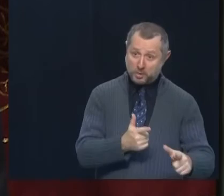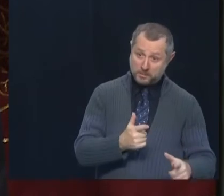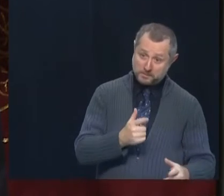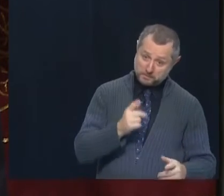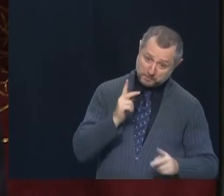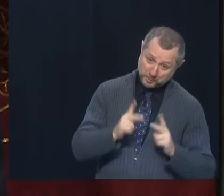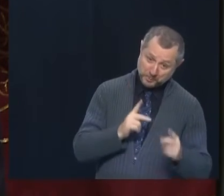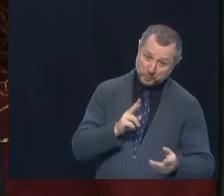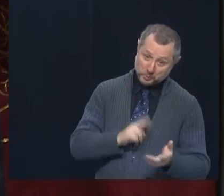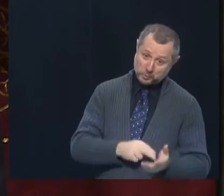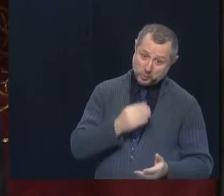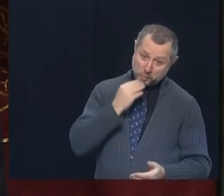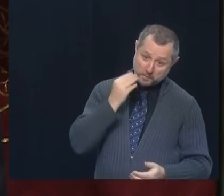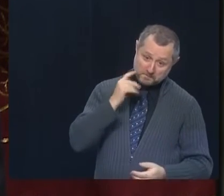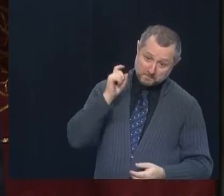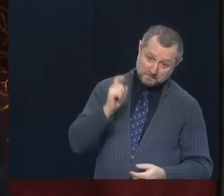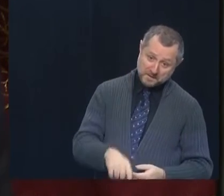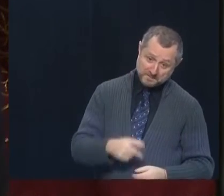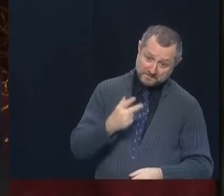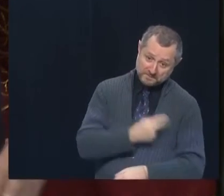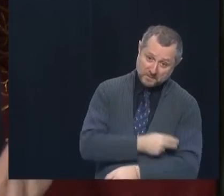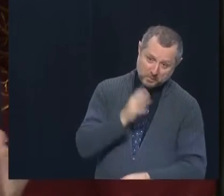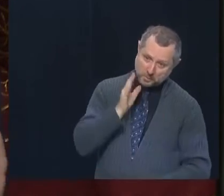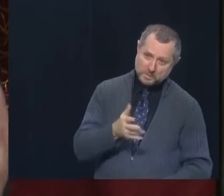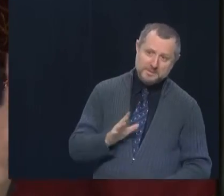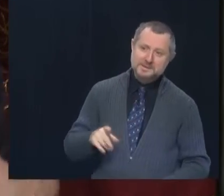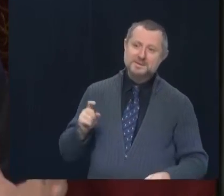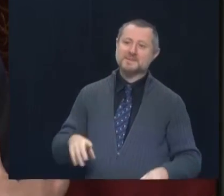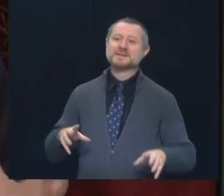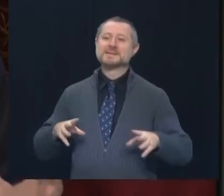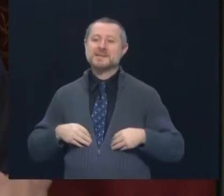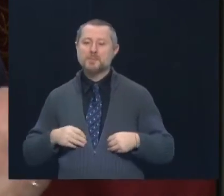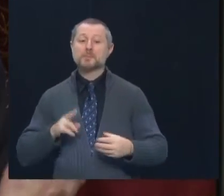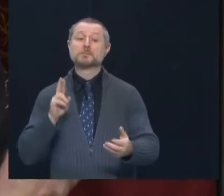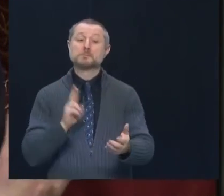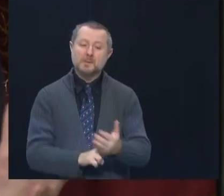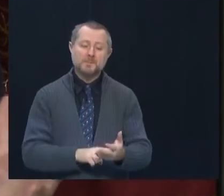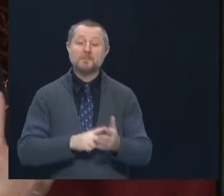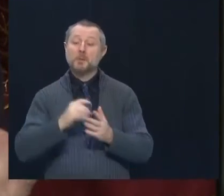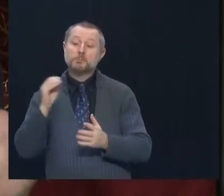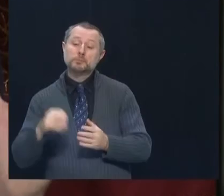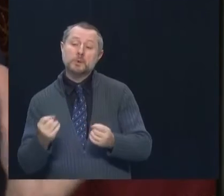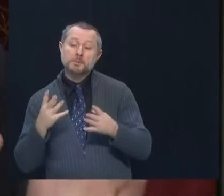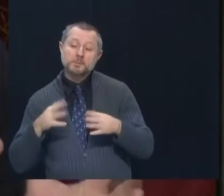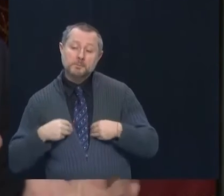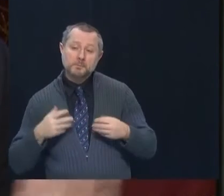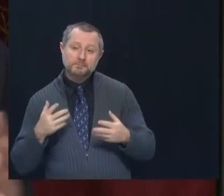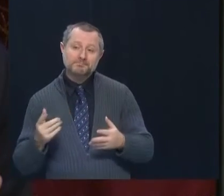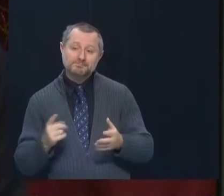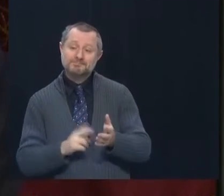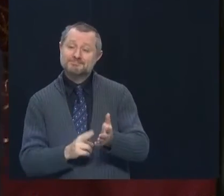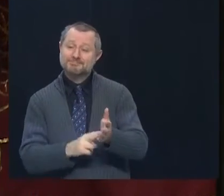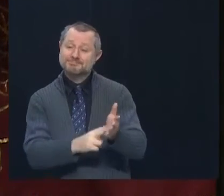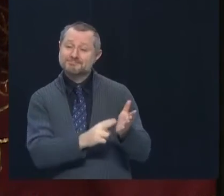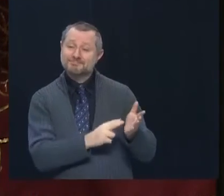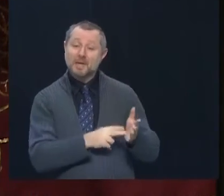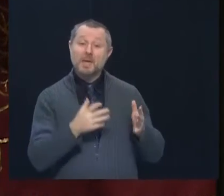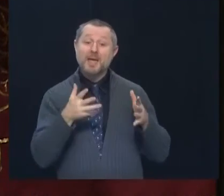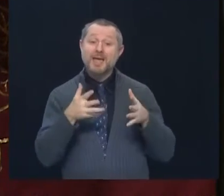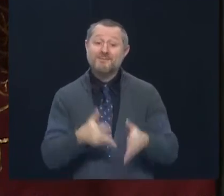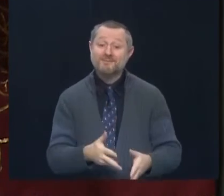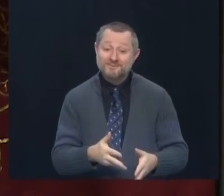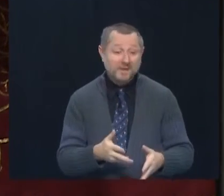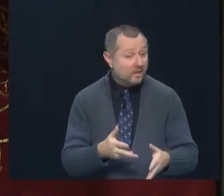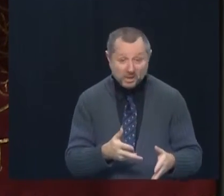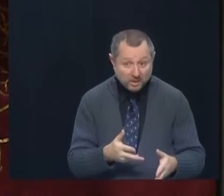is going to get it, because it has to be consent. So we're looking at all of this. So there may be more vaccine that originally was going to be in the nursing homes, now it's going to